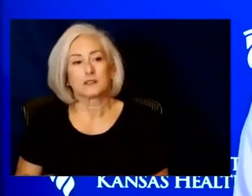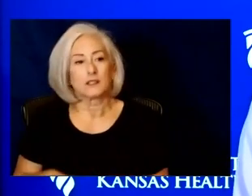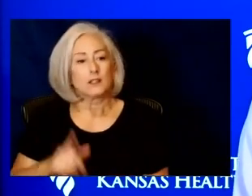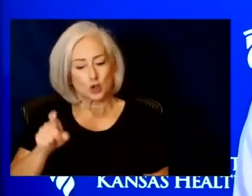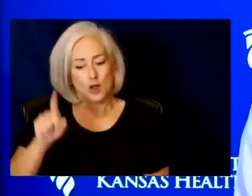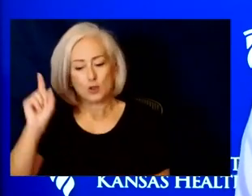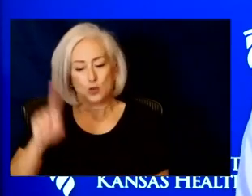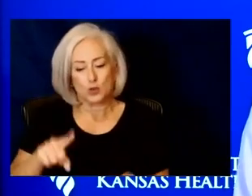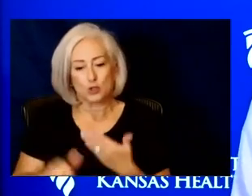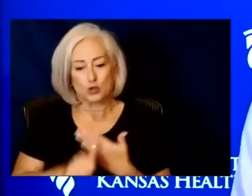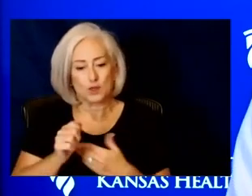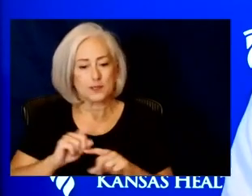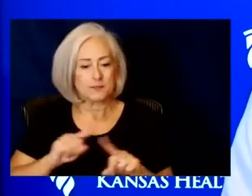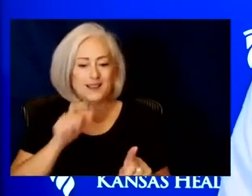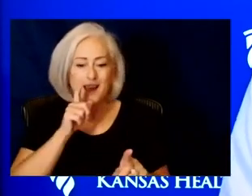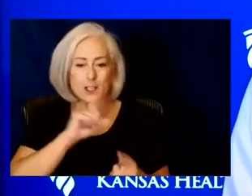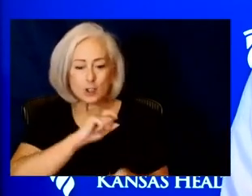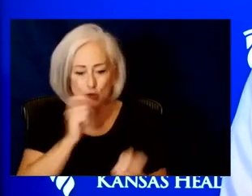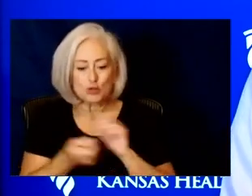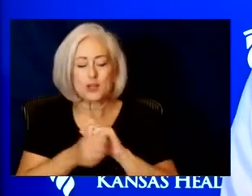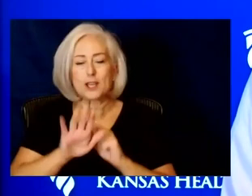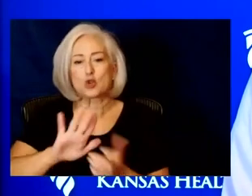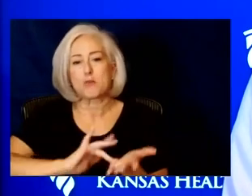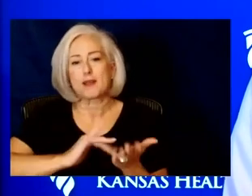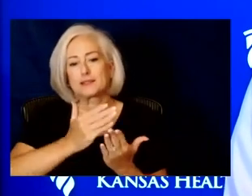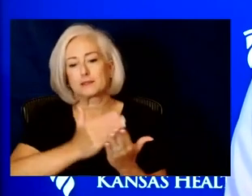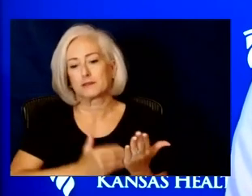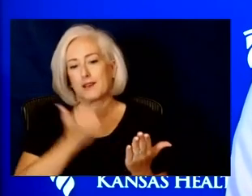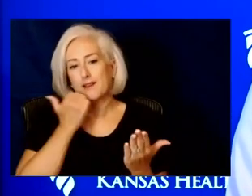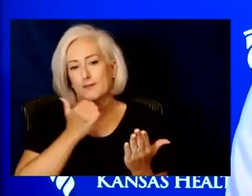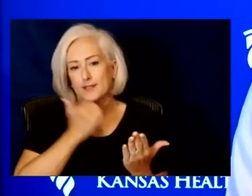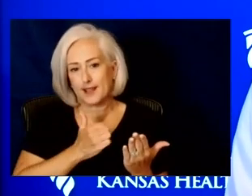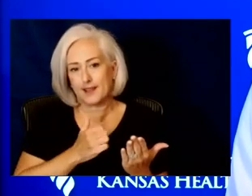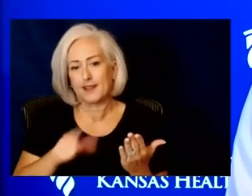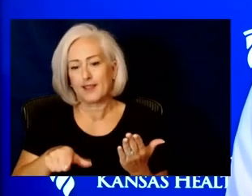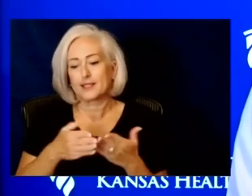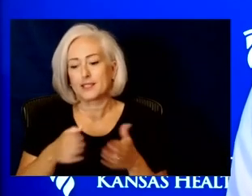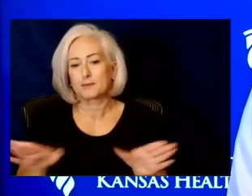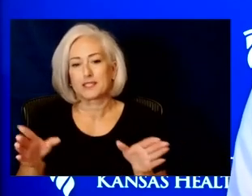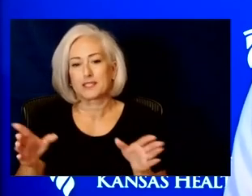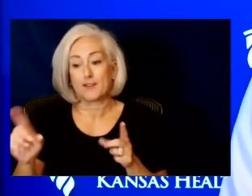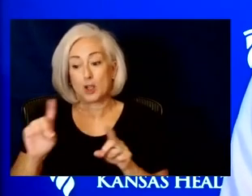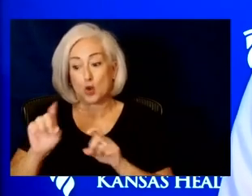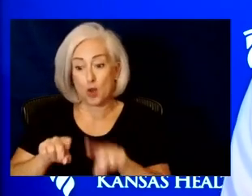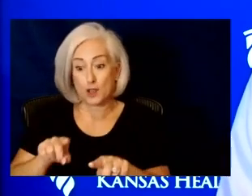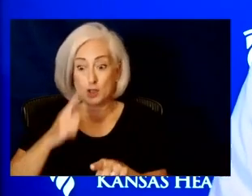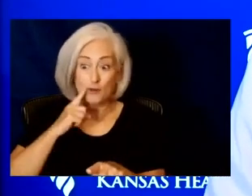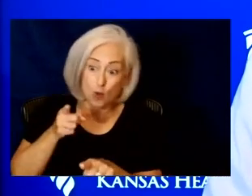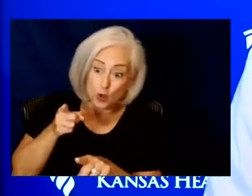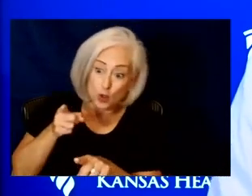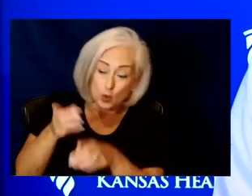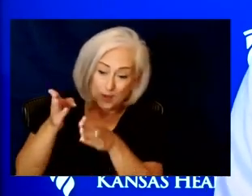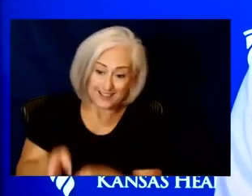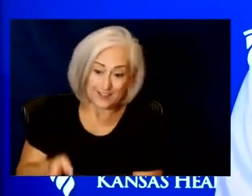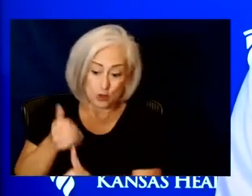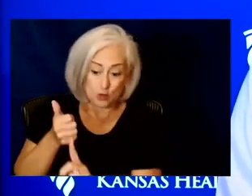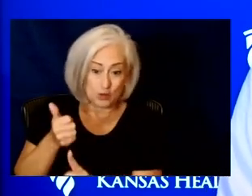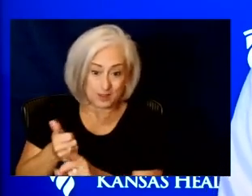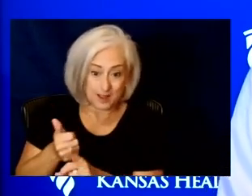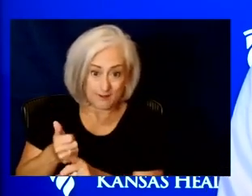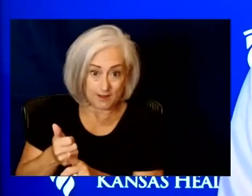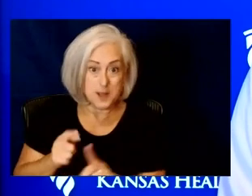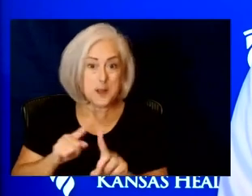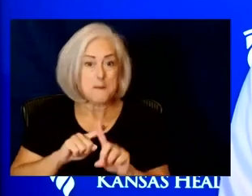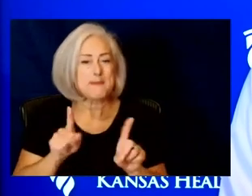your medication regimen in general. Again, this is a very specific question for you as an individual, but in general, you shouldn't really have to